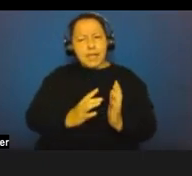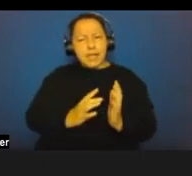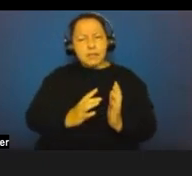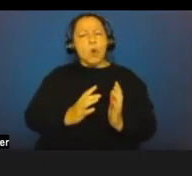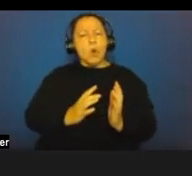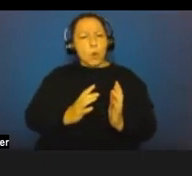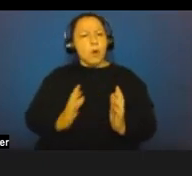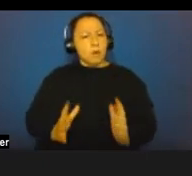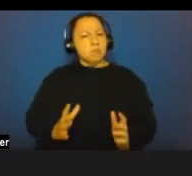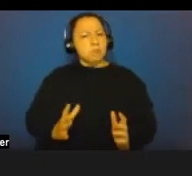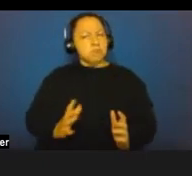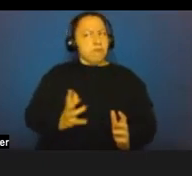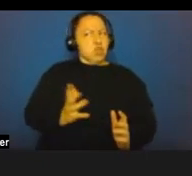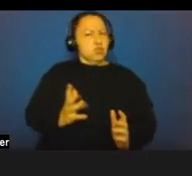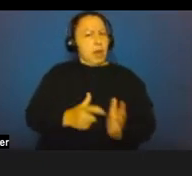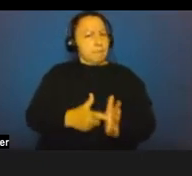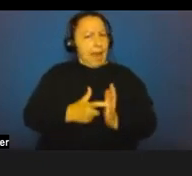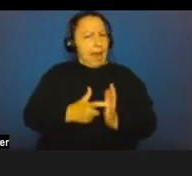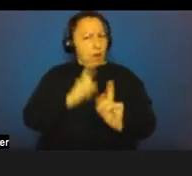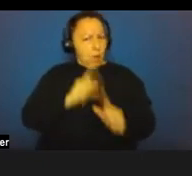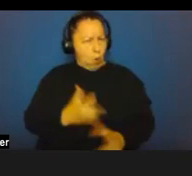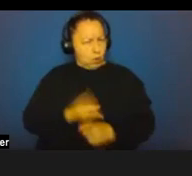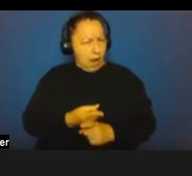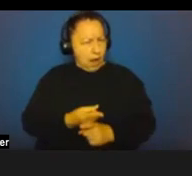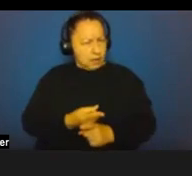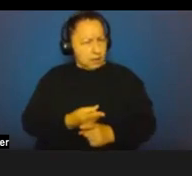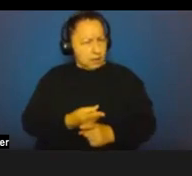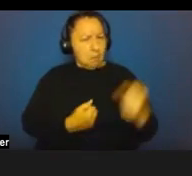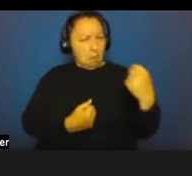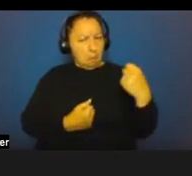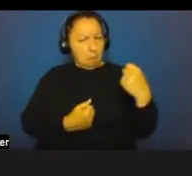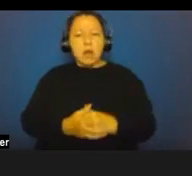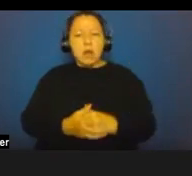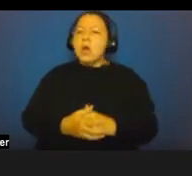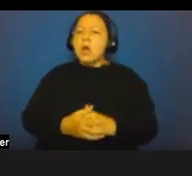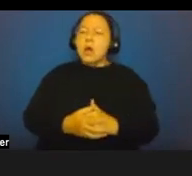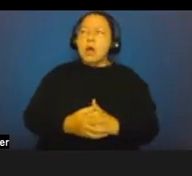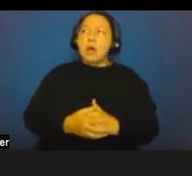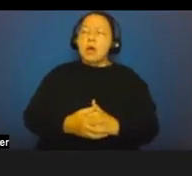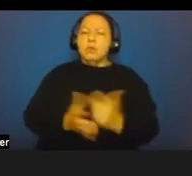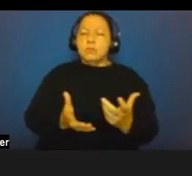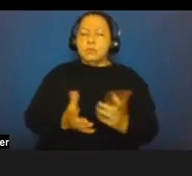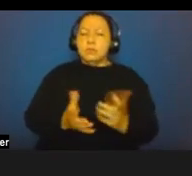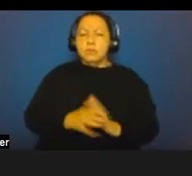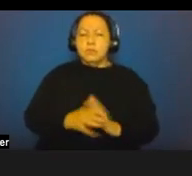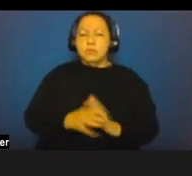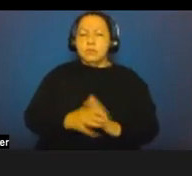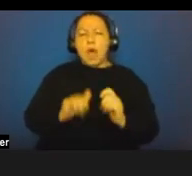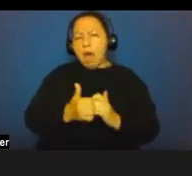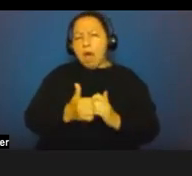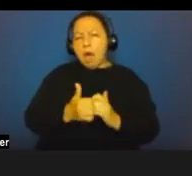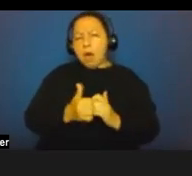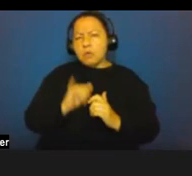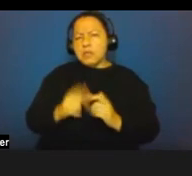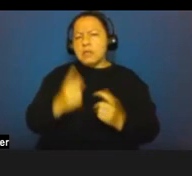reporters, correct? So how how would that play with,